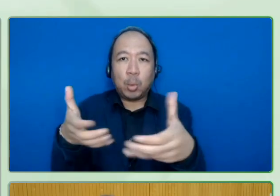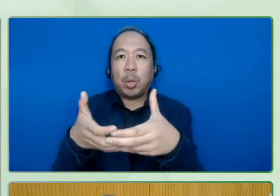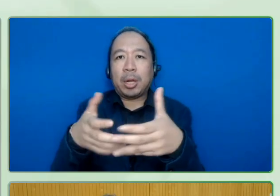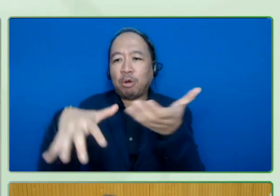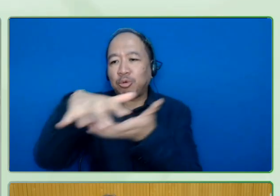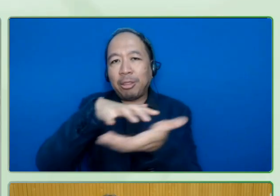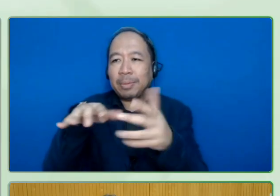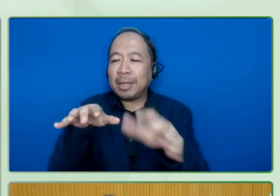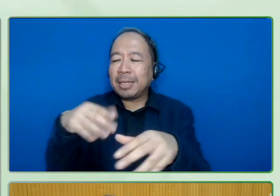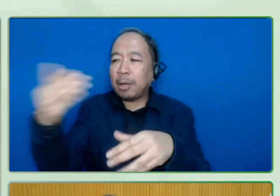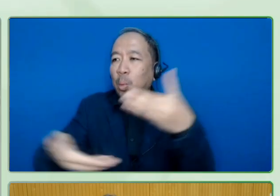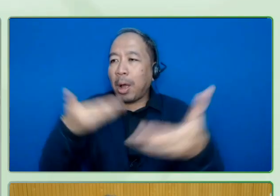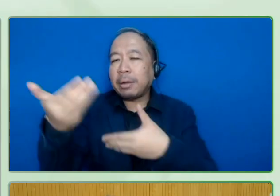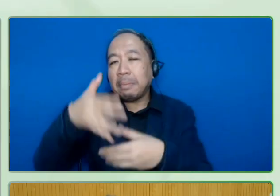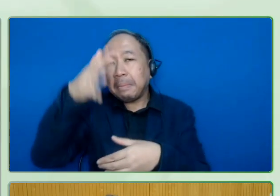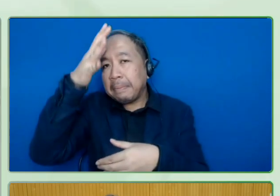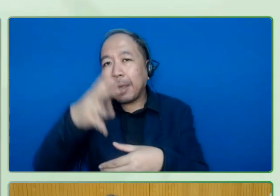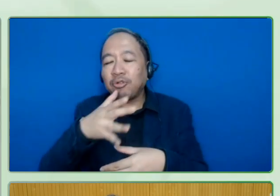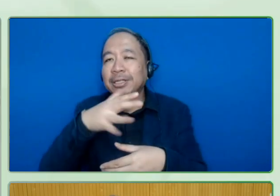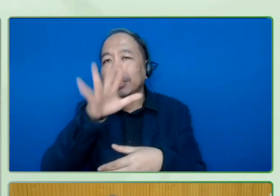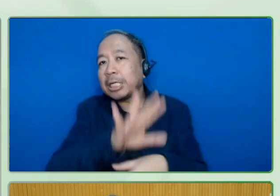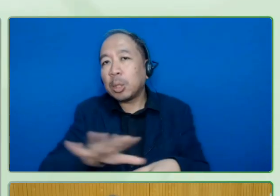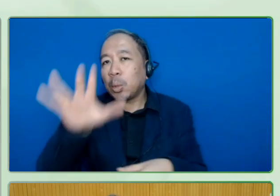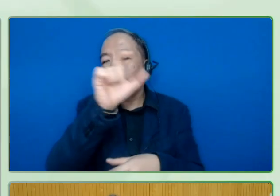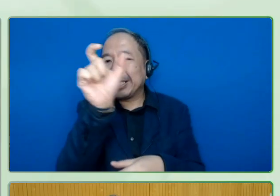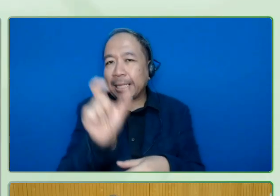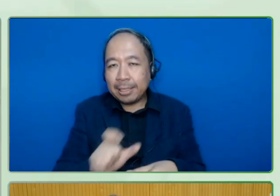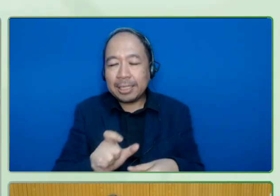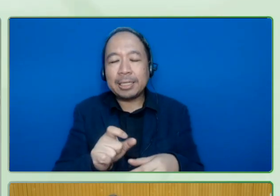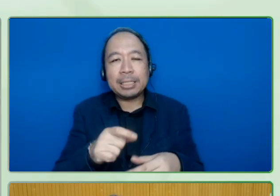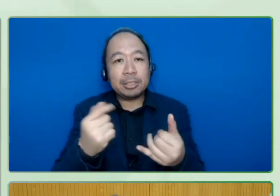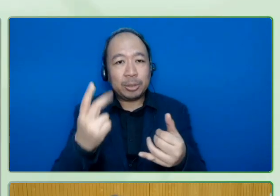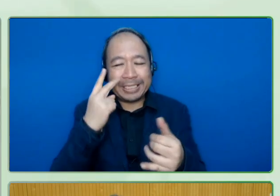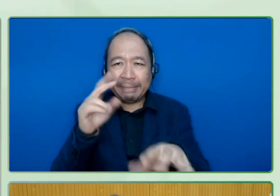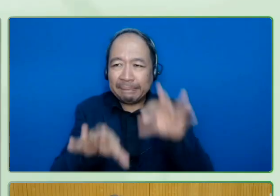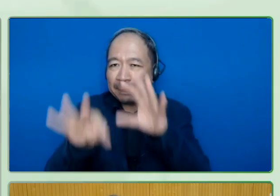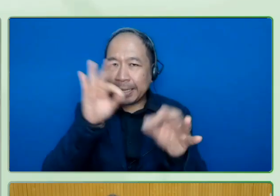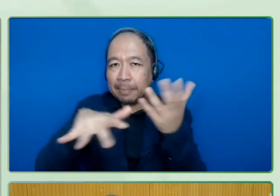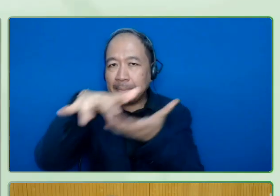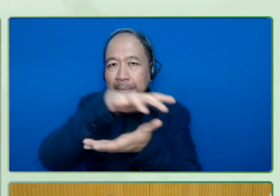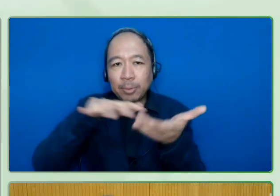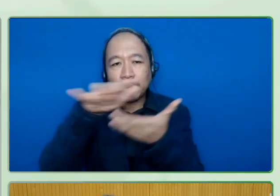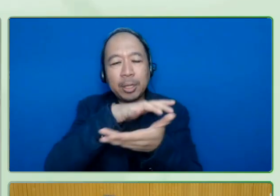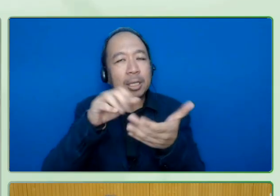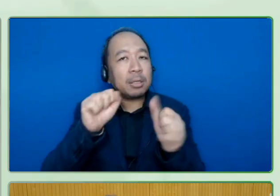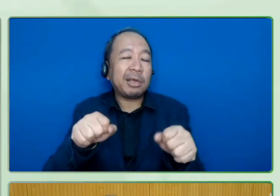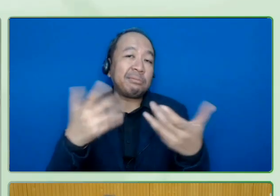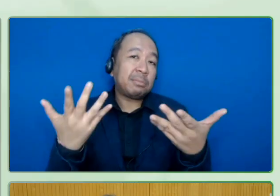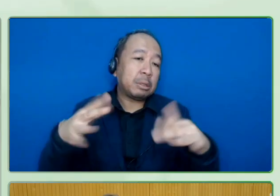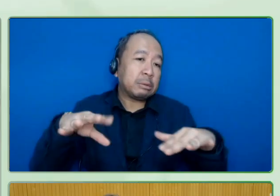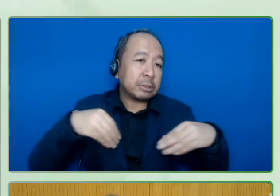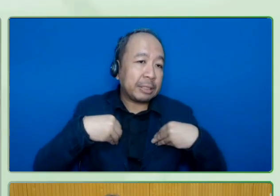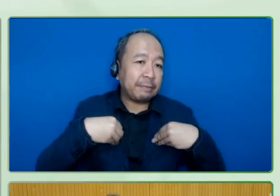parents from all regions of Italy, and we randomized to receive either our app for 8